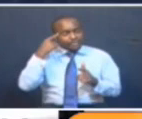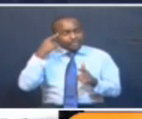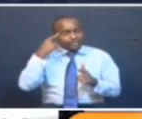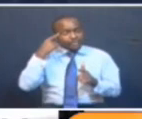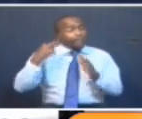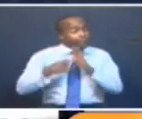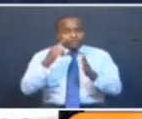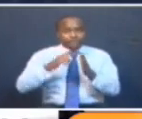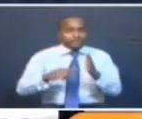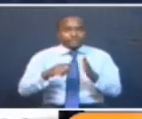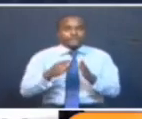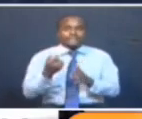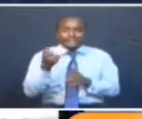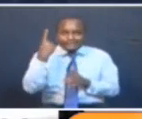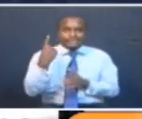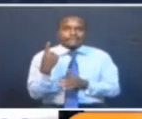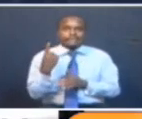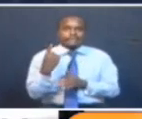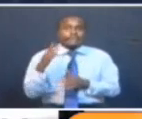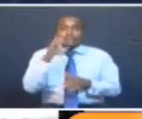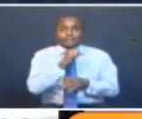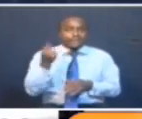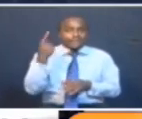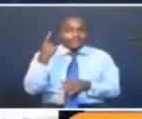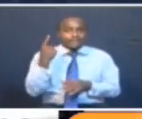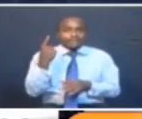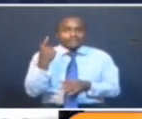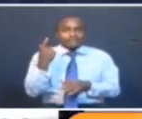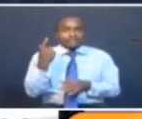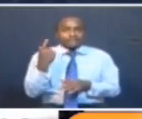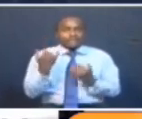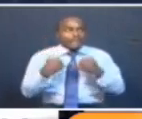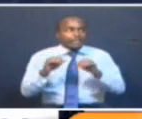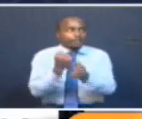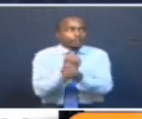much misunderstanding, and this whole question of line of sovereignty.